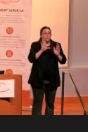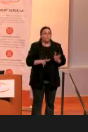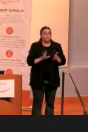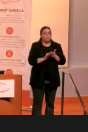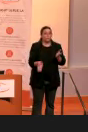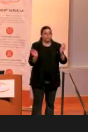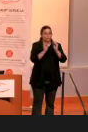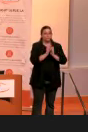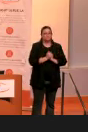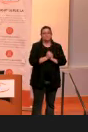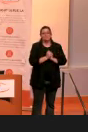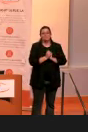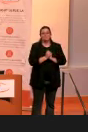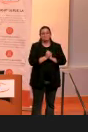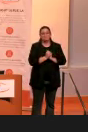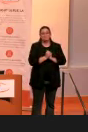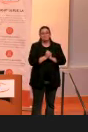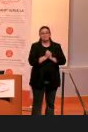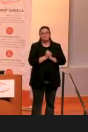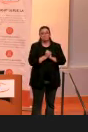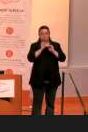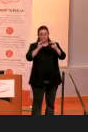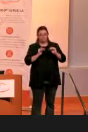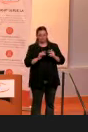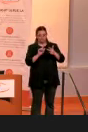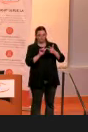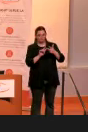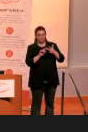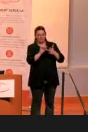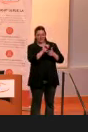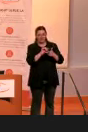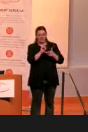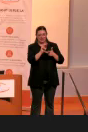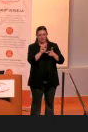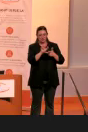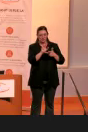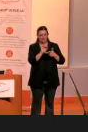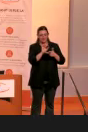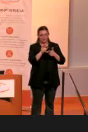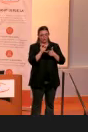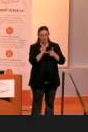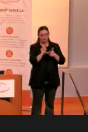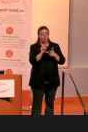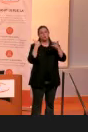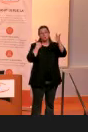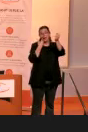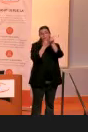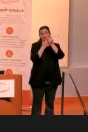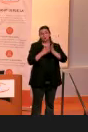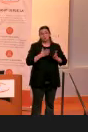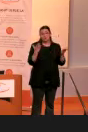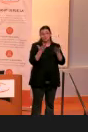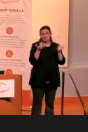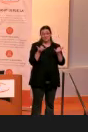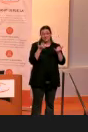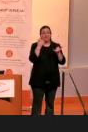So the other aspect is interferon, and we have a sponsor here today who has an anti-interferon drug for